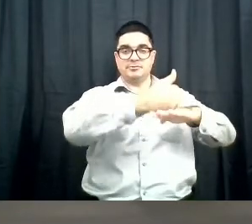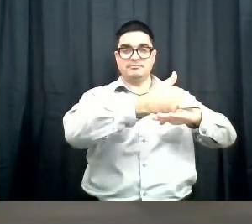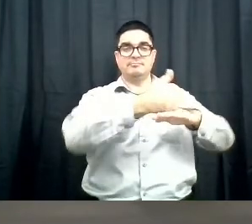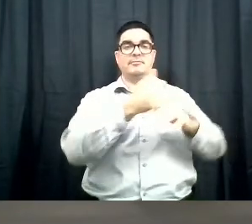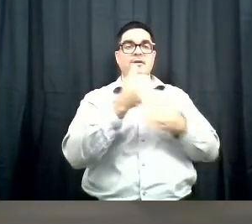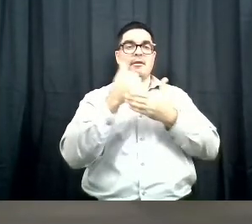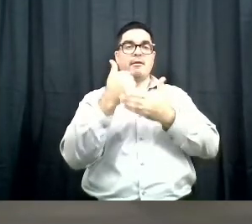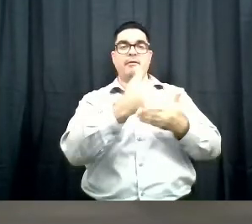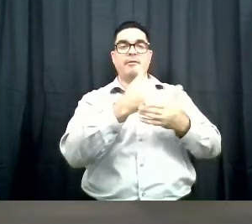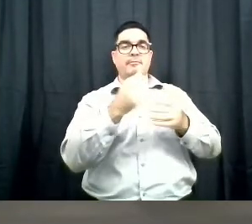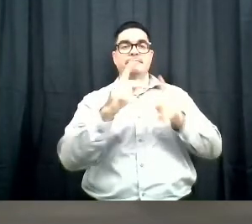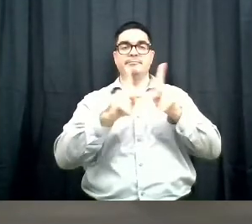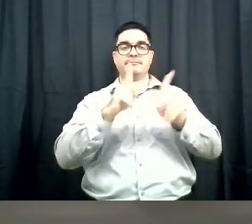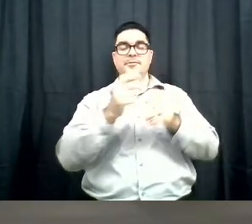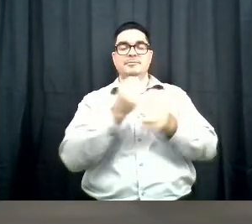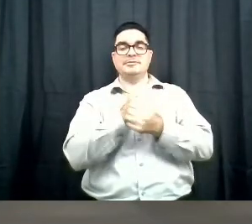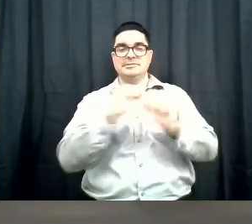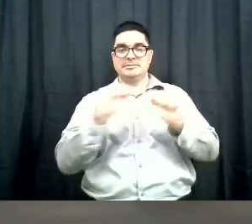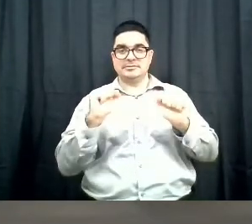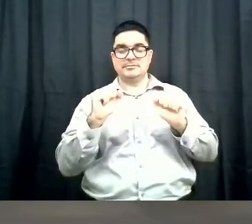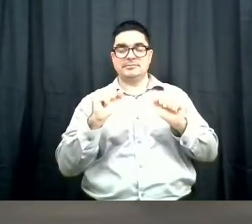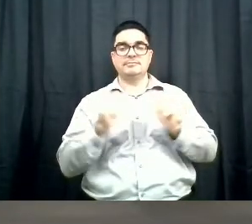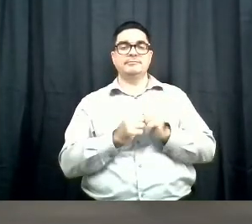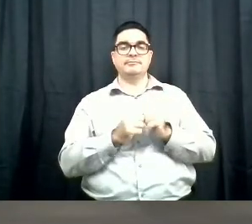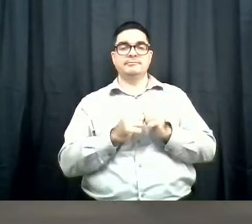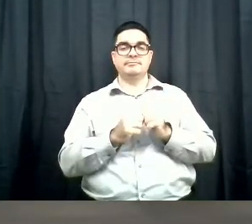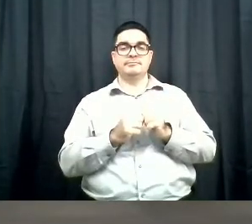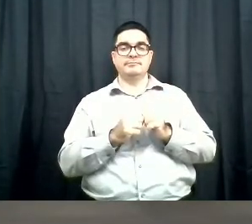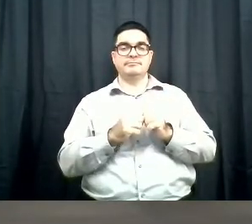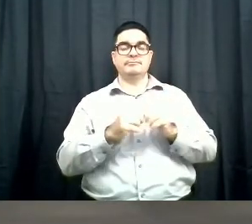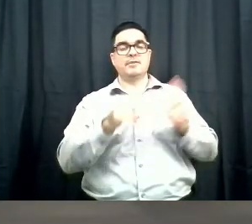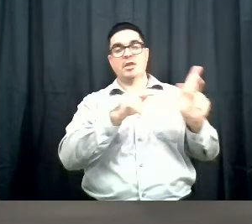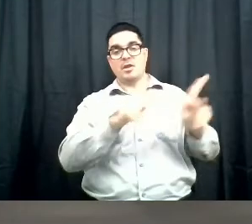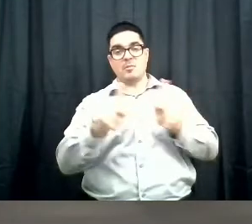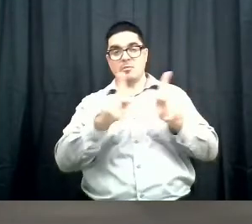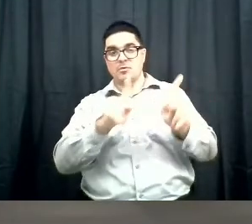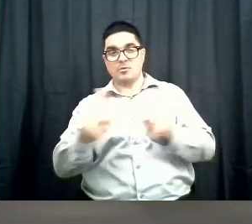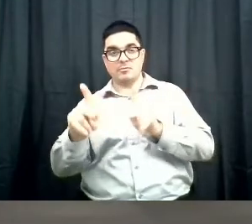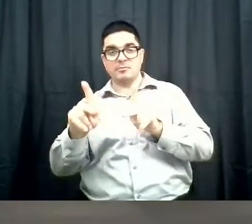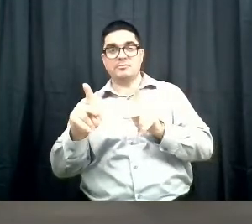450 megawatts. Considering that the solar projects are approved by PREPA and PREB will